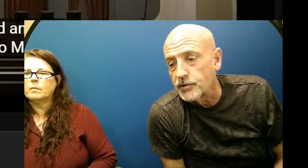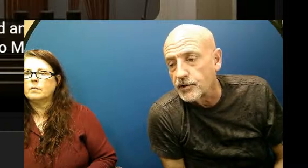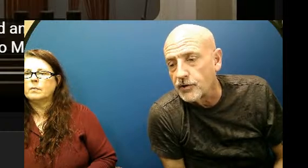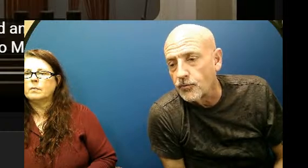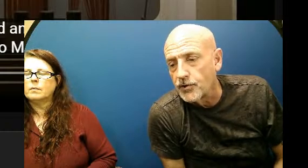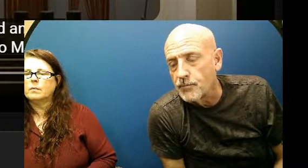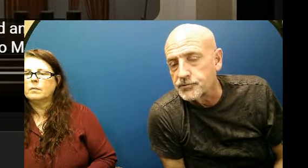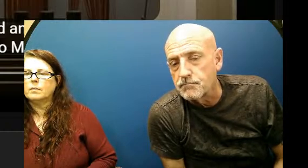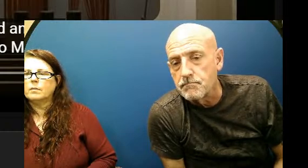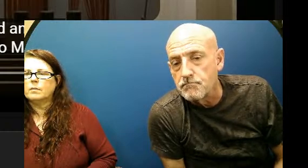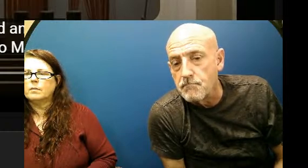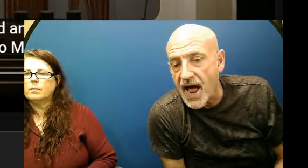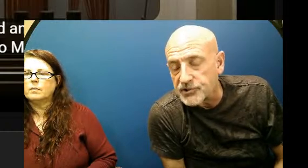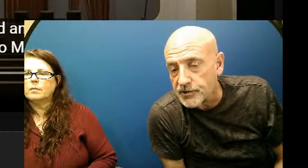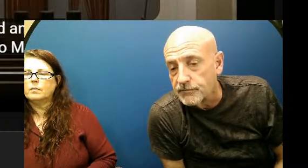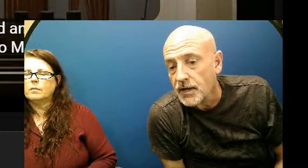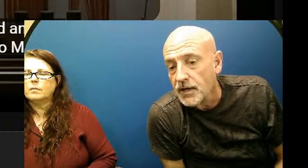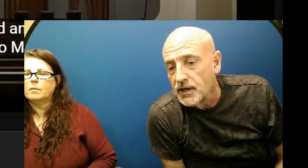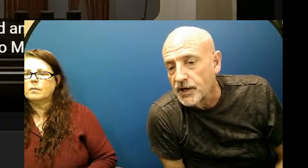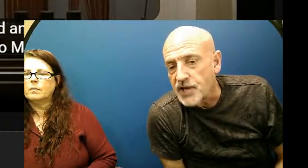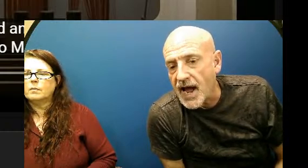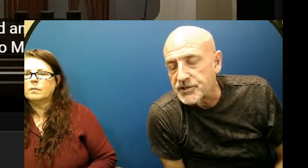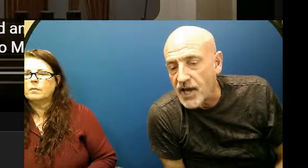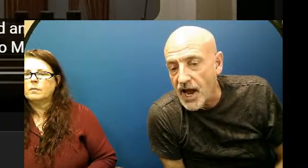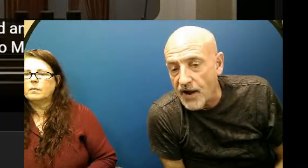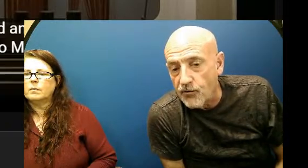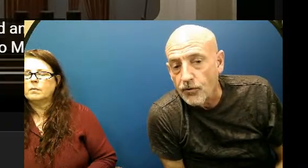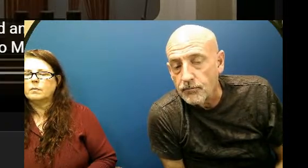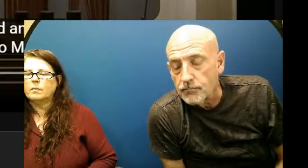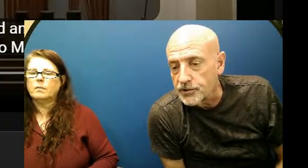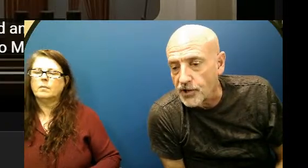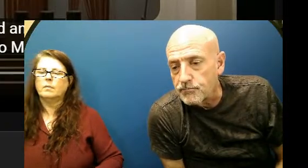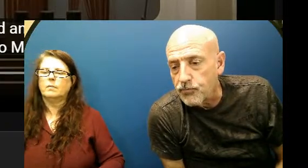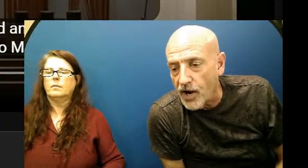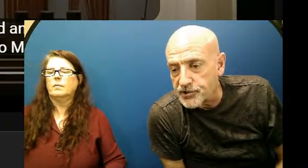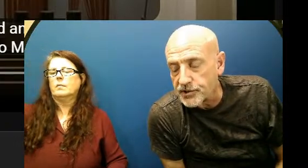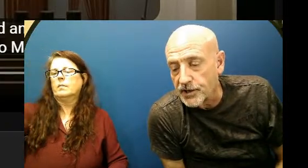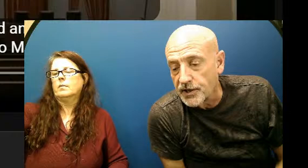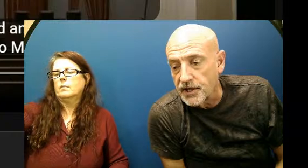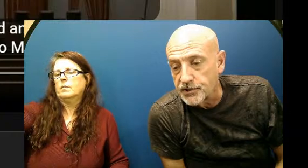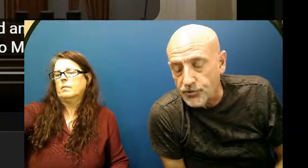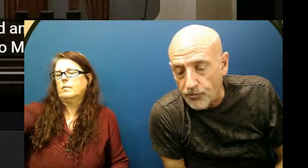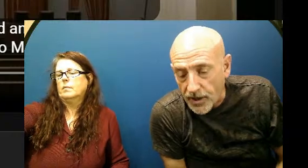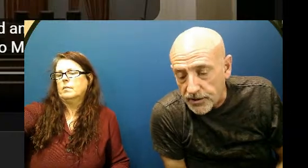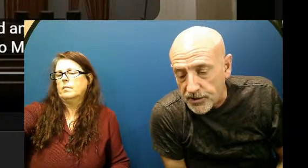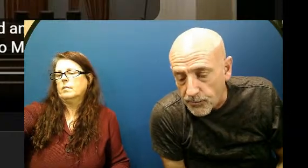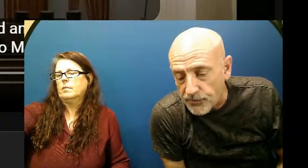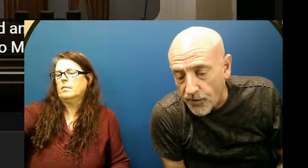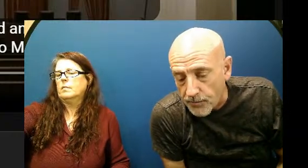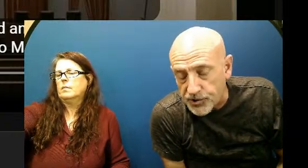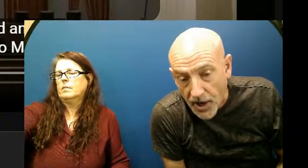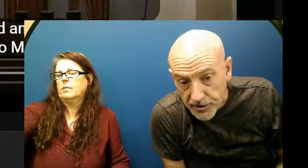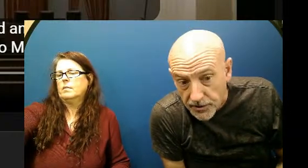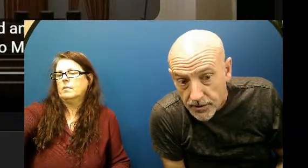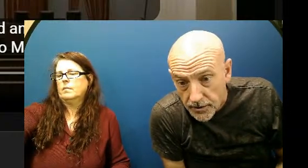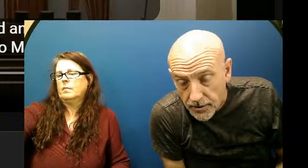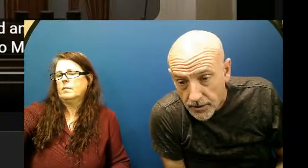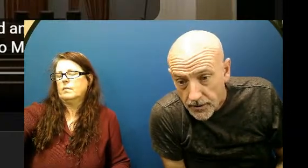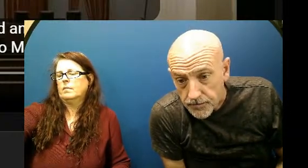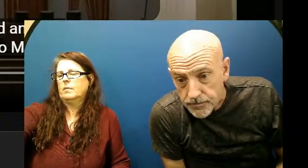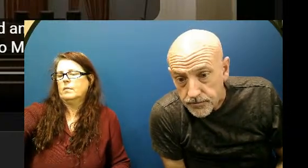are currently under one of the most massive attacks ever. It's unprecedented, and it's directly coming from